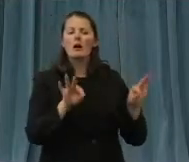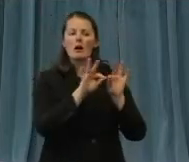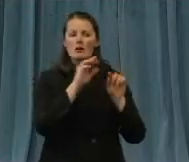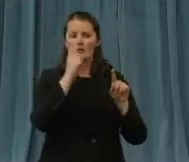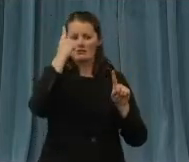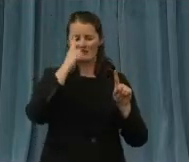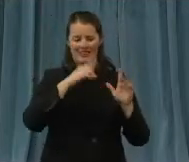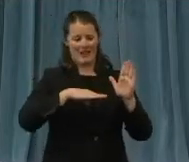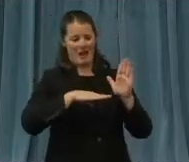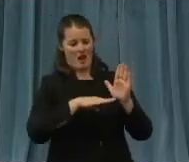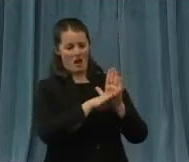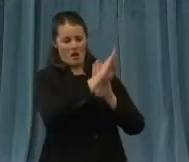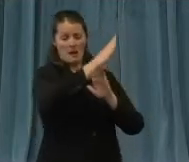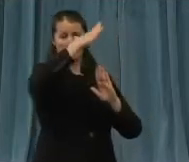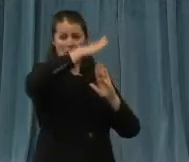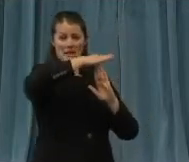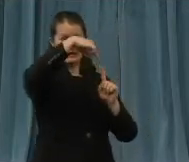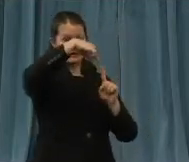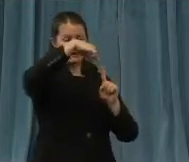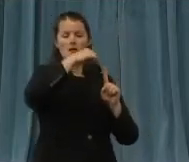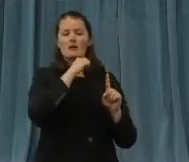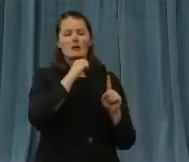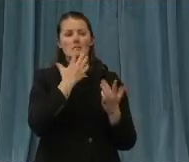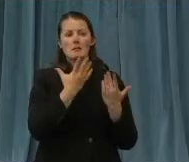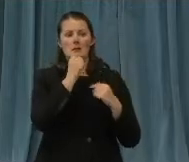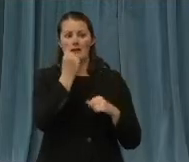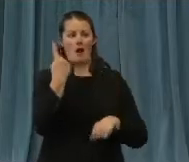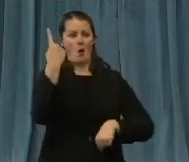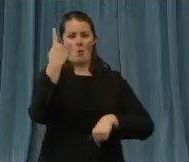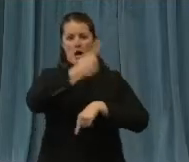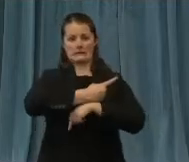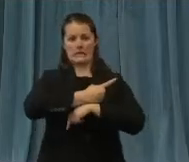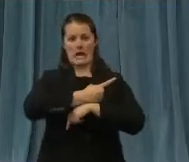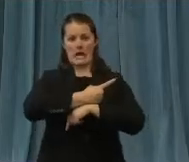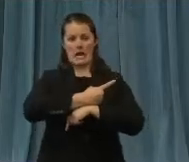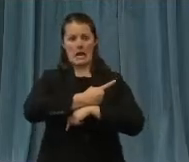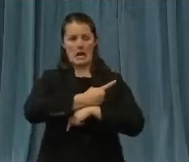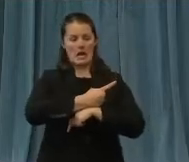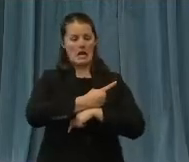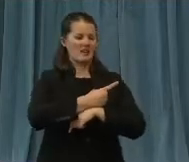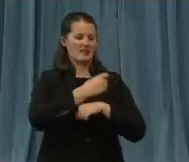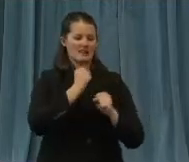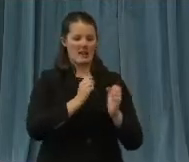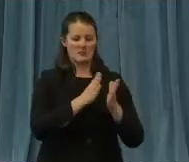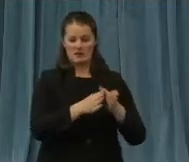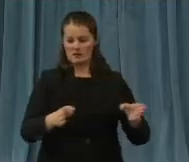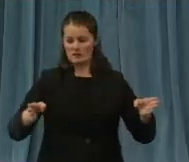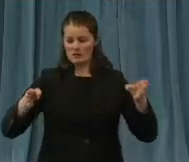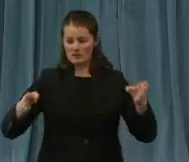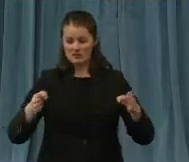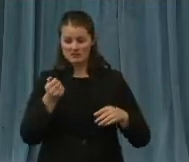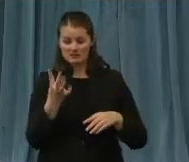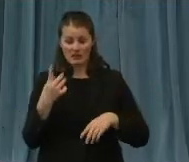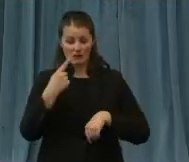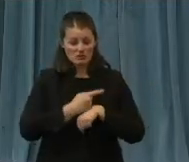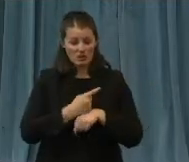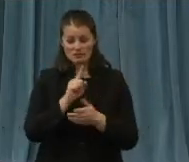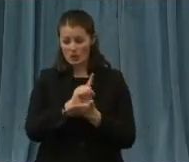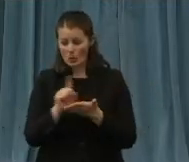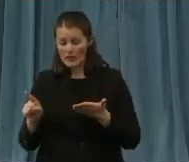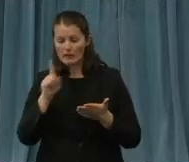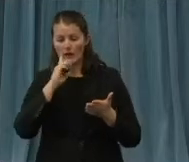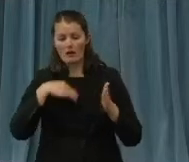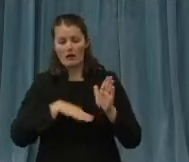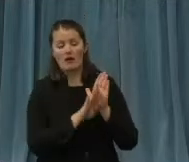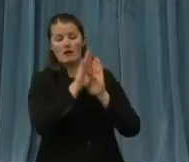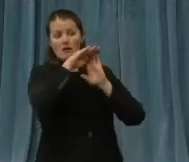day. The peak can last for an amount of time that is ill-defined right now. We